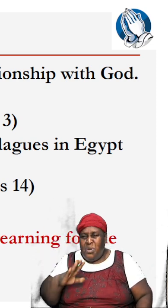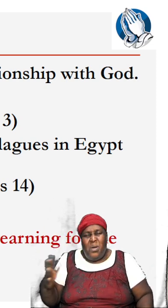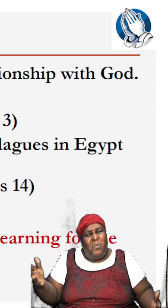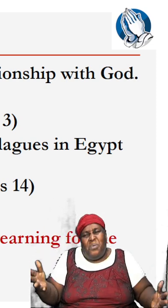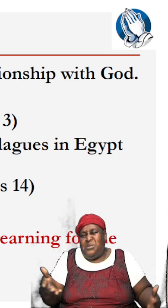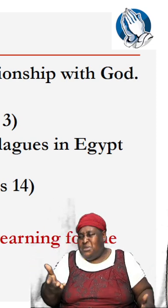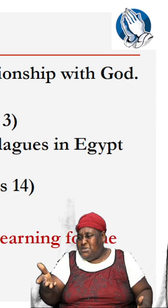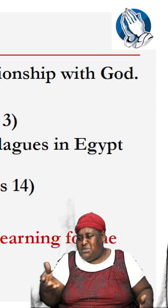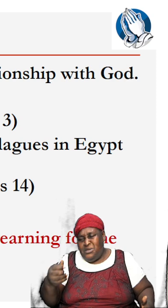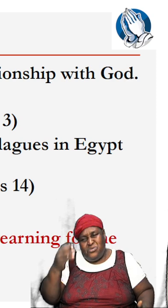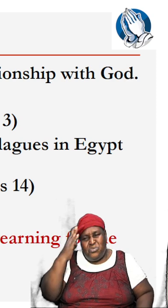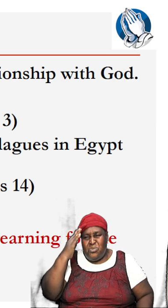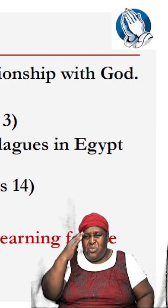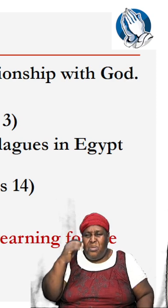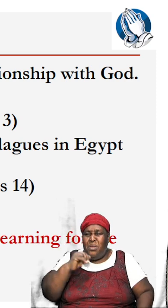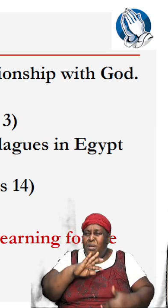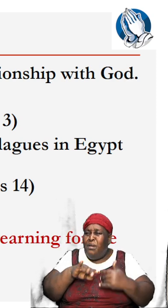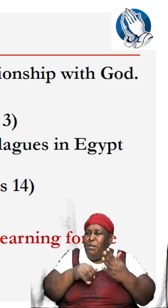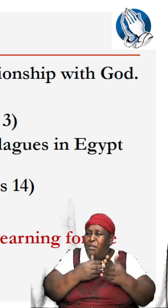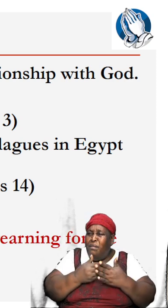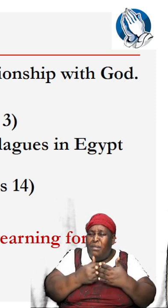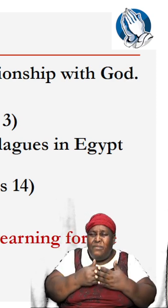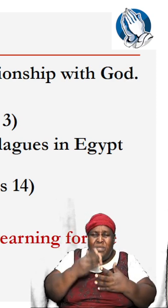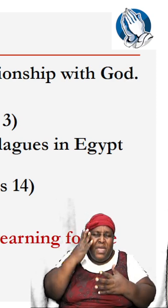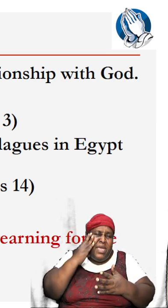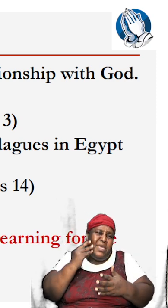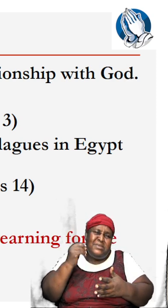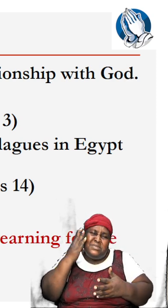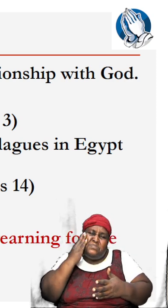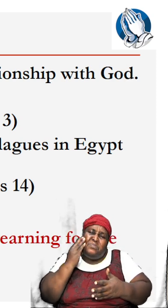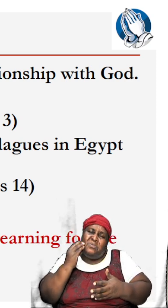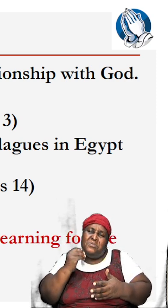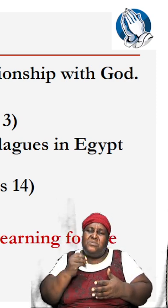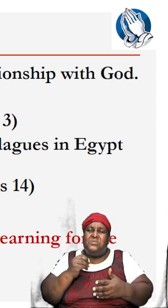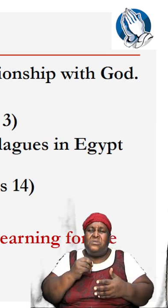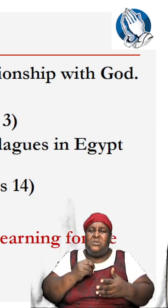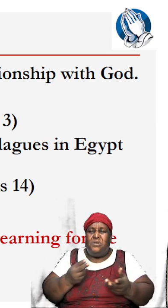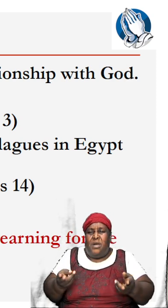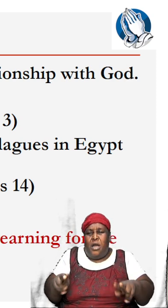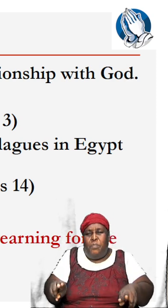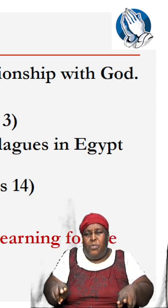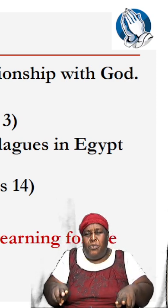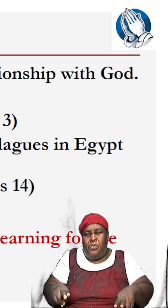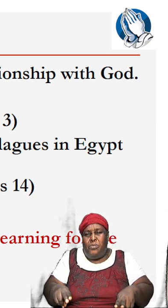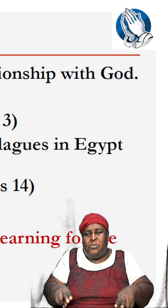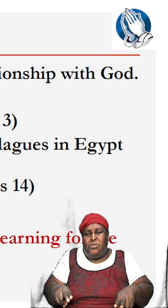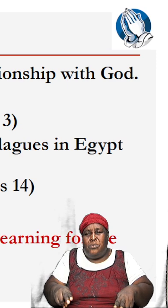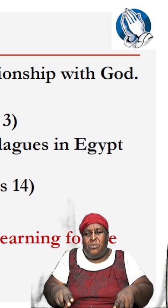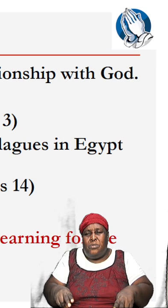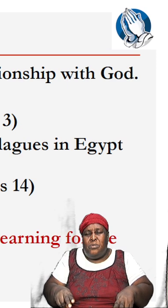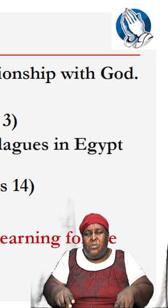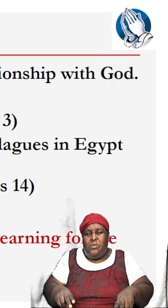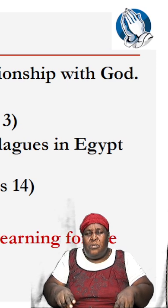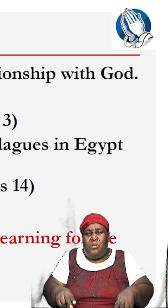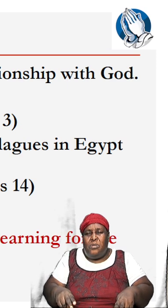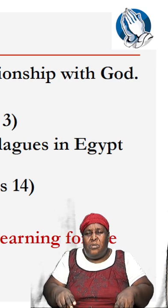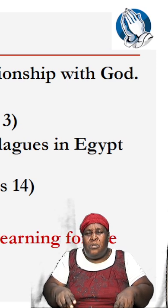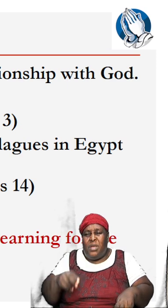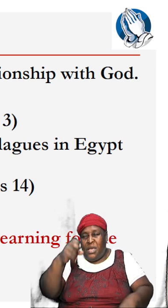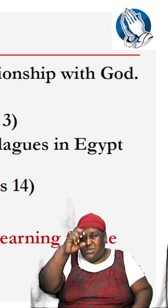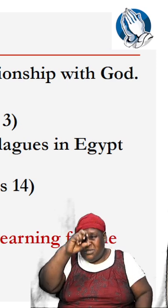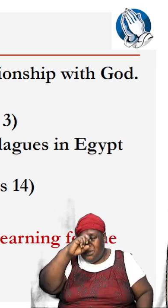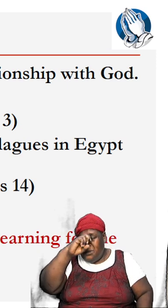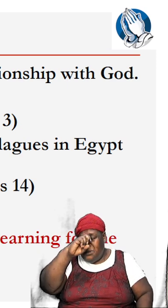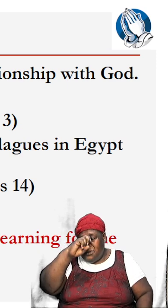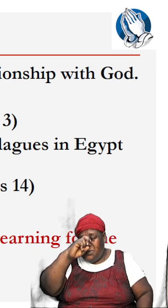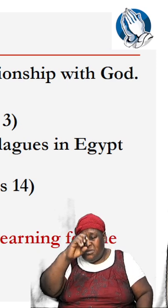All of these experiences that I told you about took place before Exodus 33. And in Exodus 33, hear the